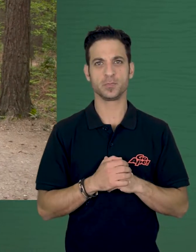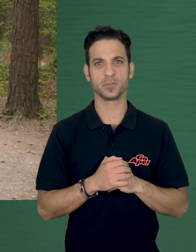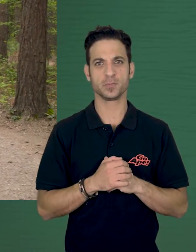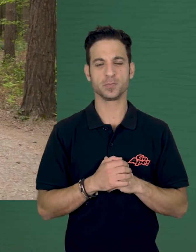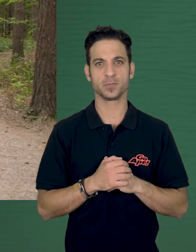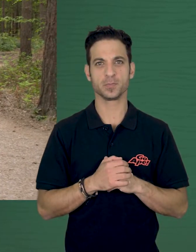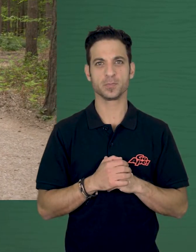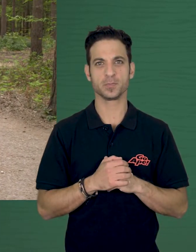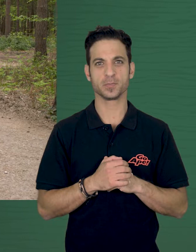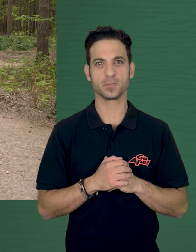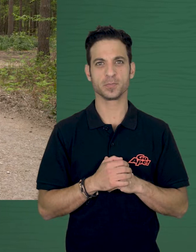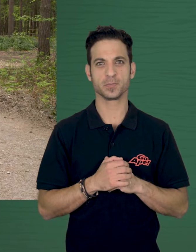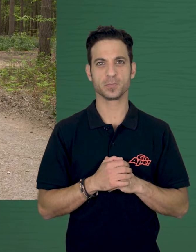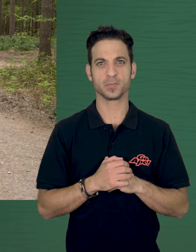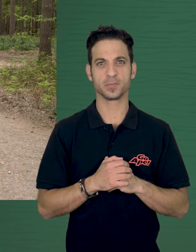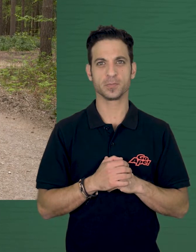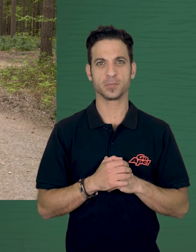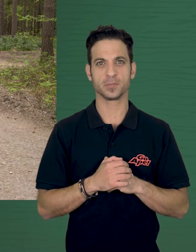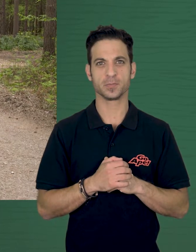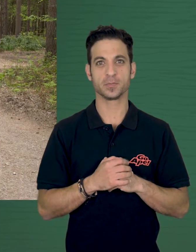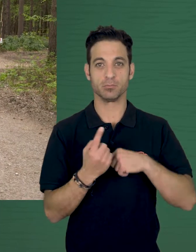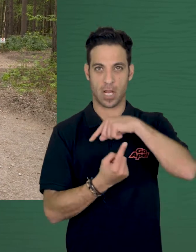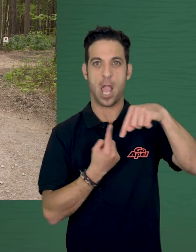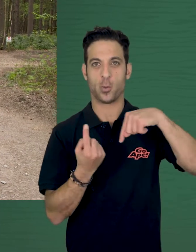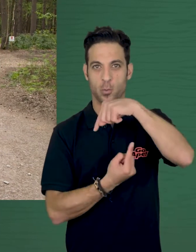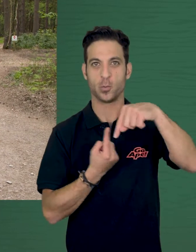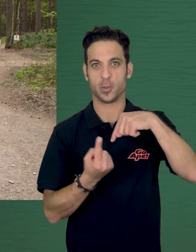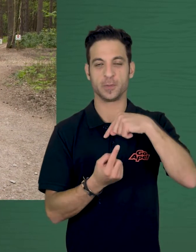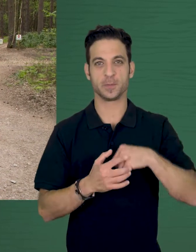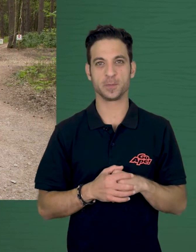So back to me, and then turn around.